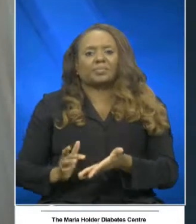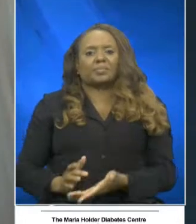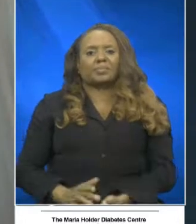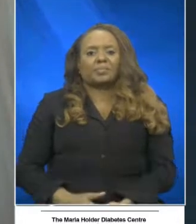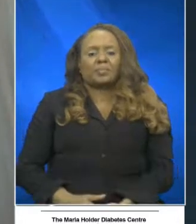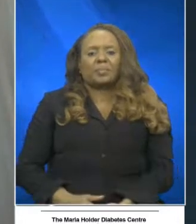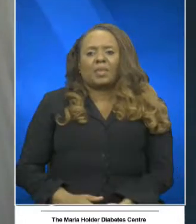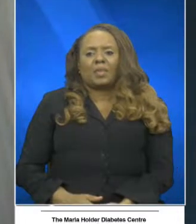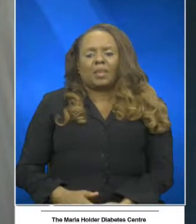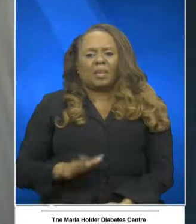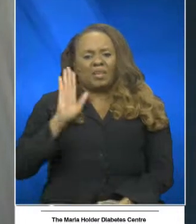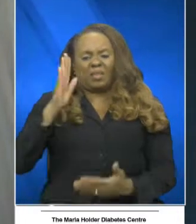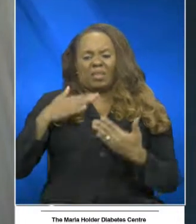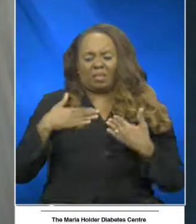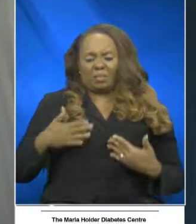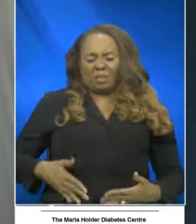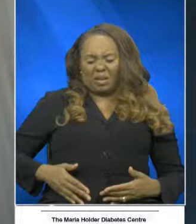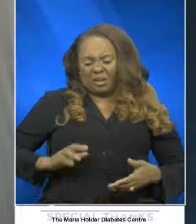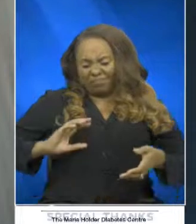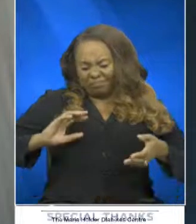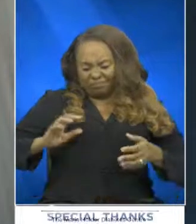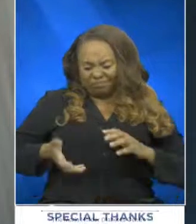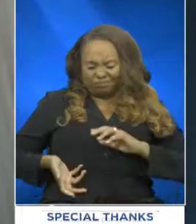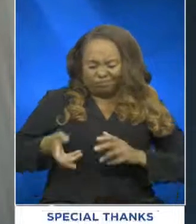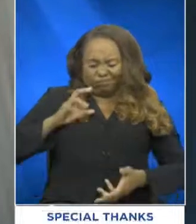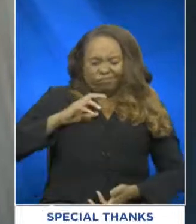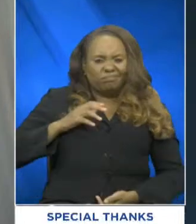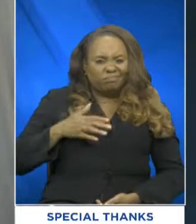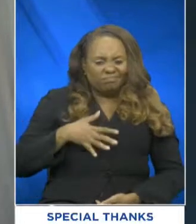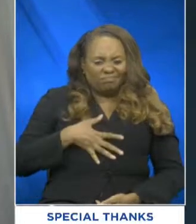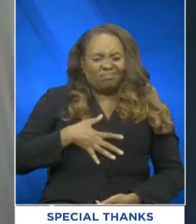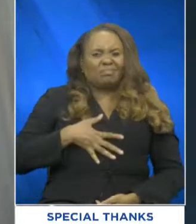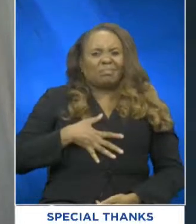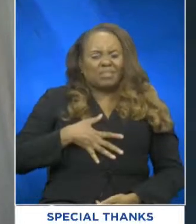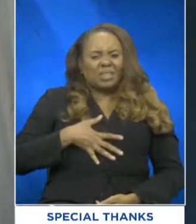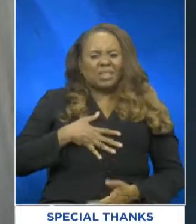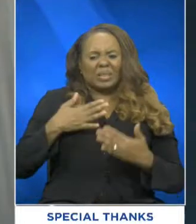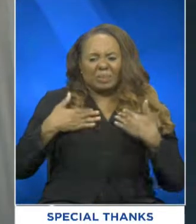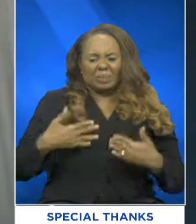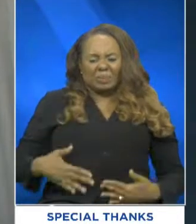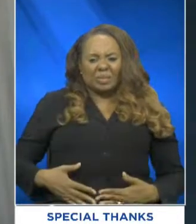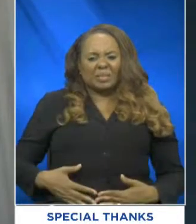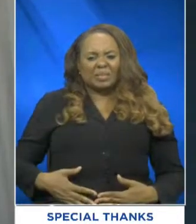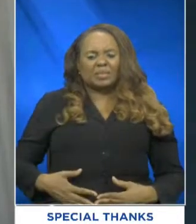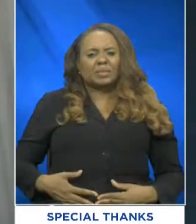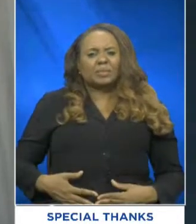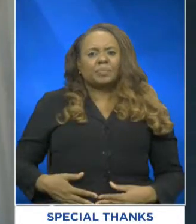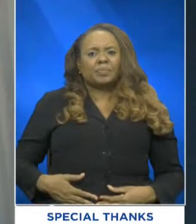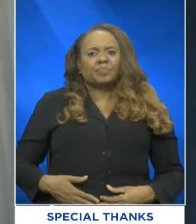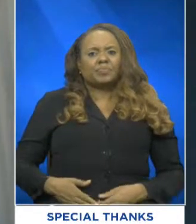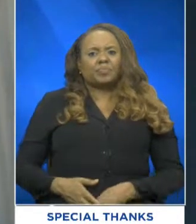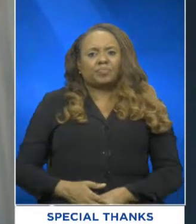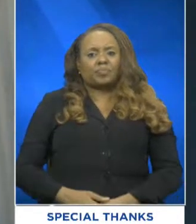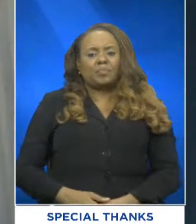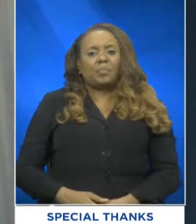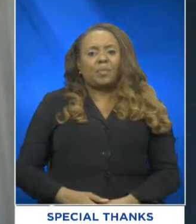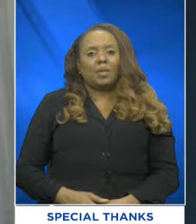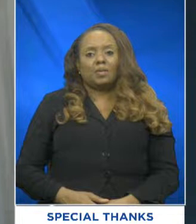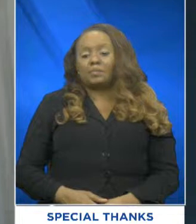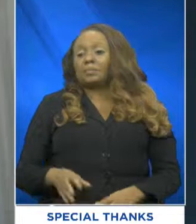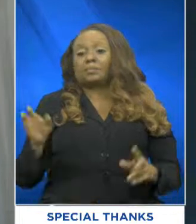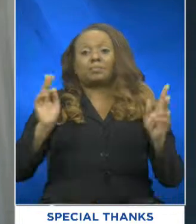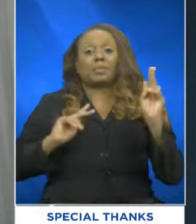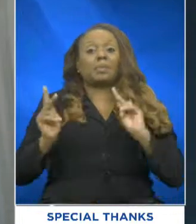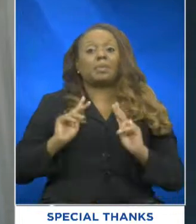your body. As you know from this program, hypertension is the silent killer because it causes